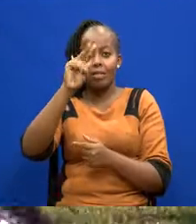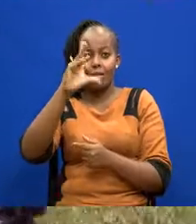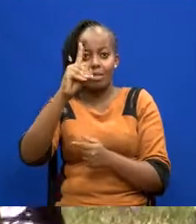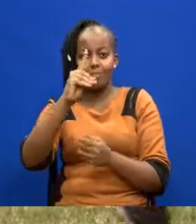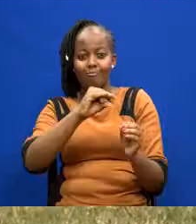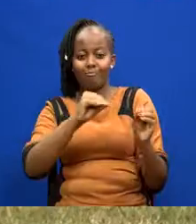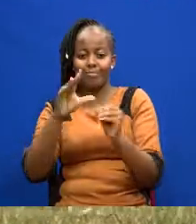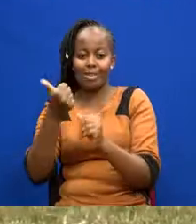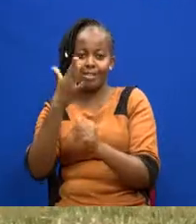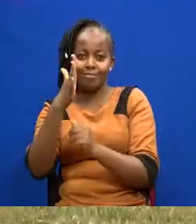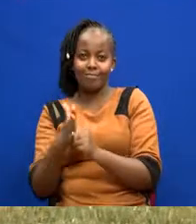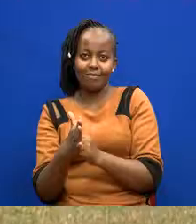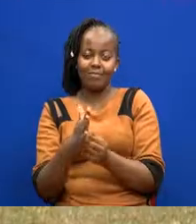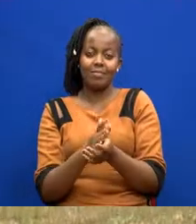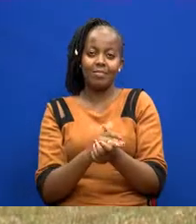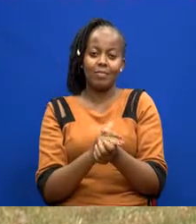this side.